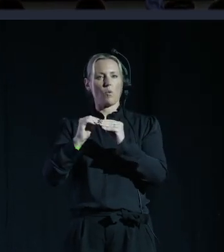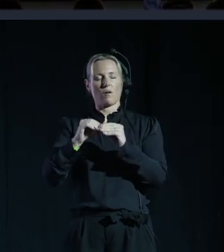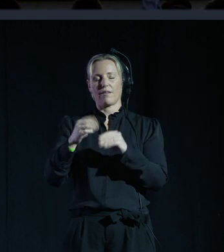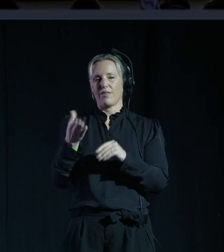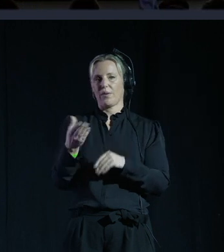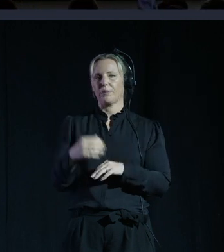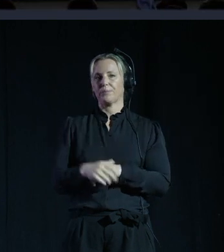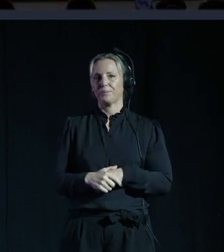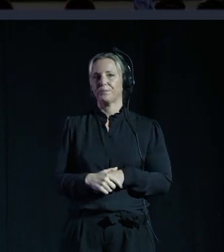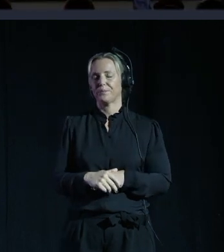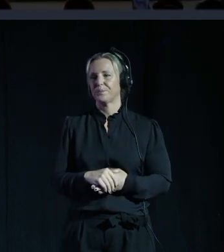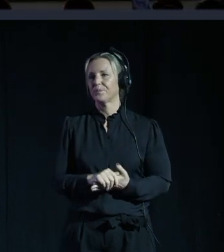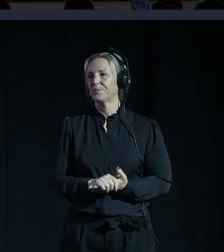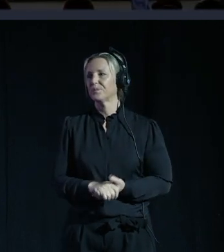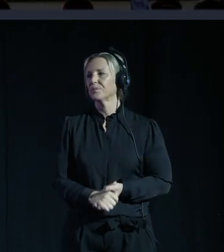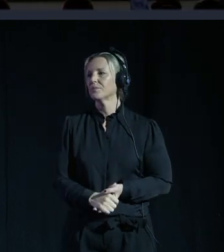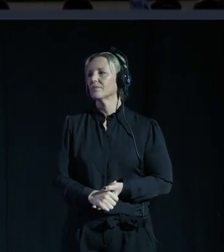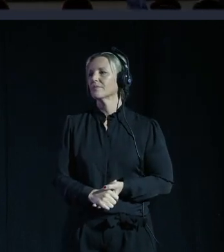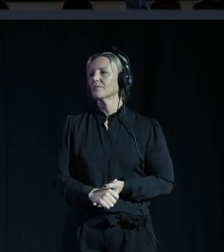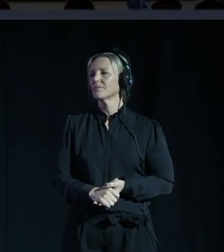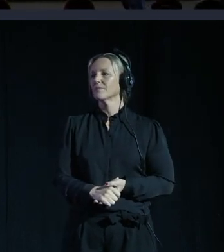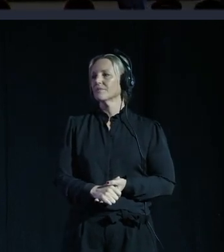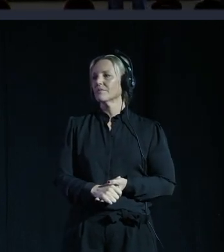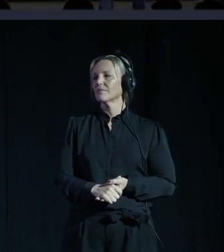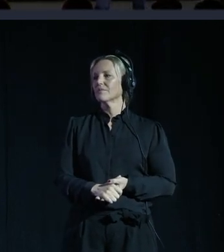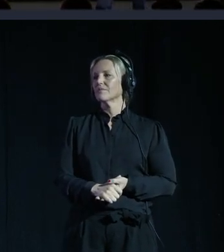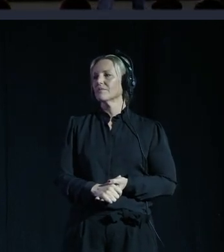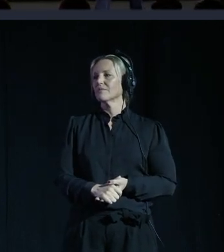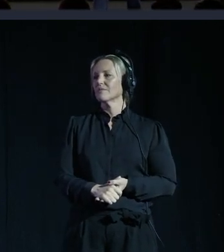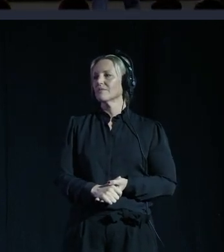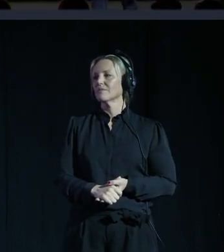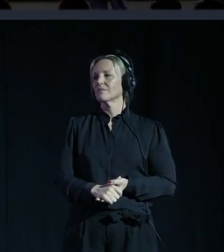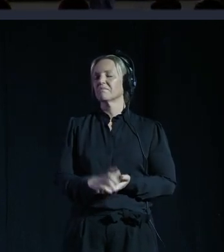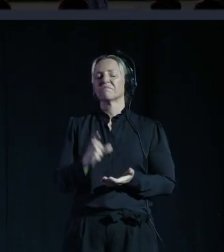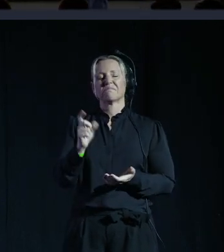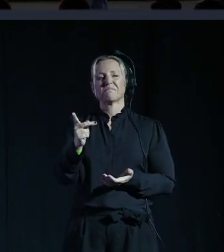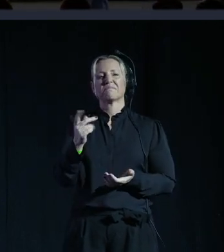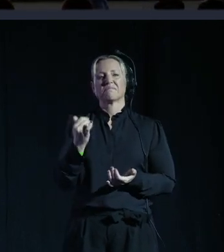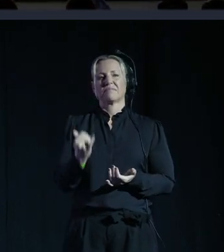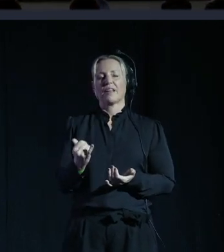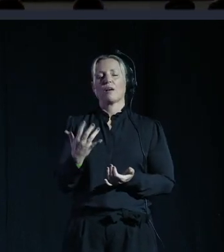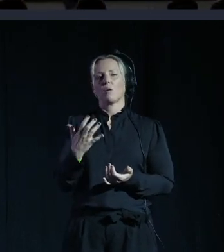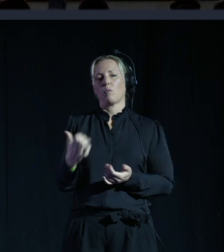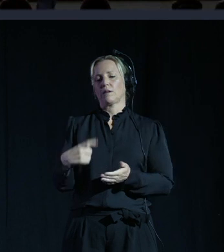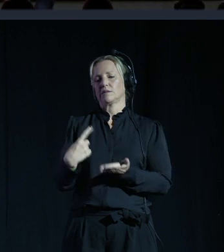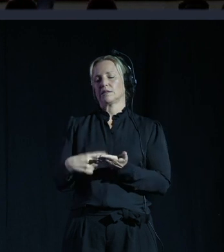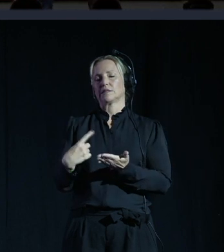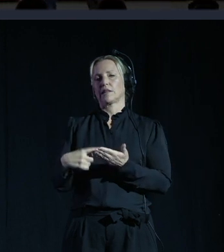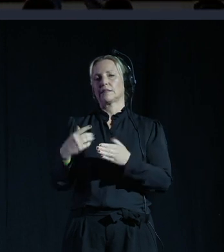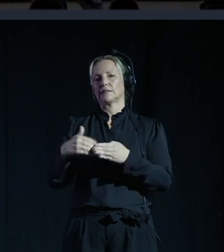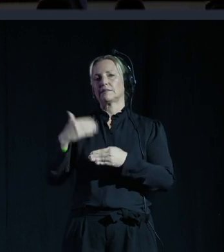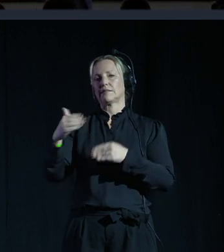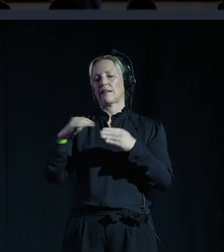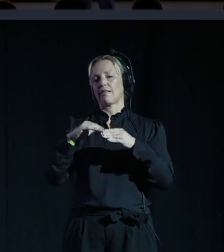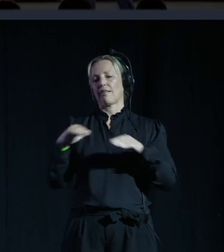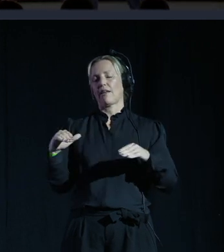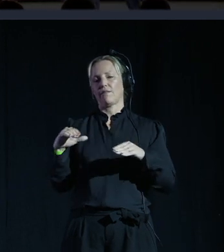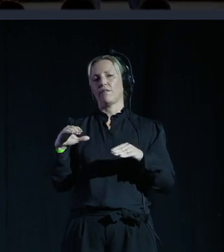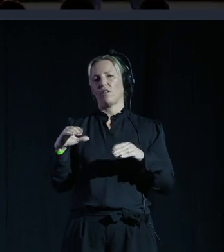well. All right. So now let's go to the next level of complexity, the team